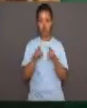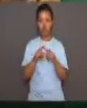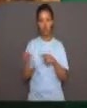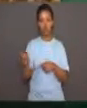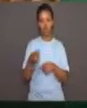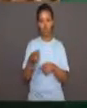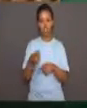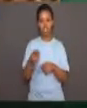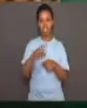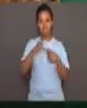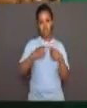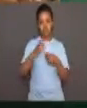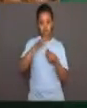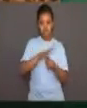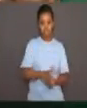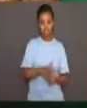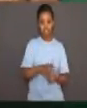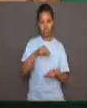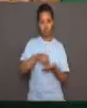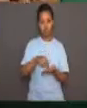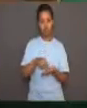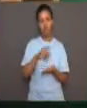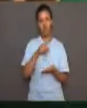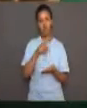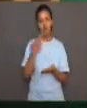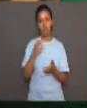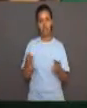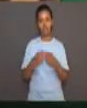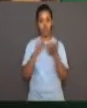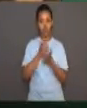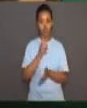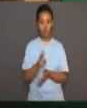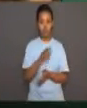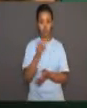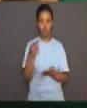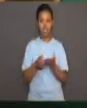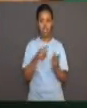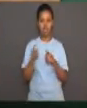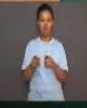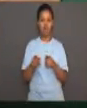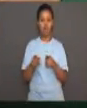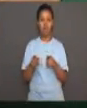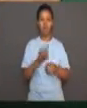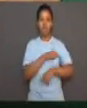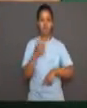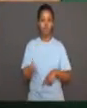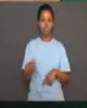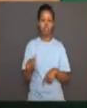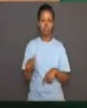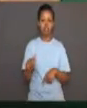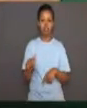pressures from the environment. These included variety in temperature,